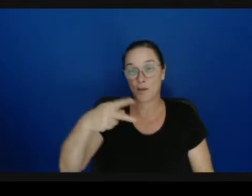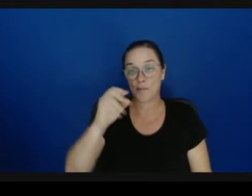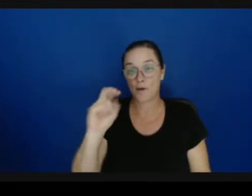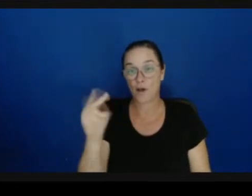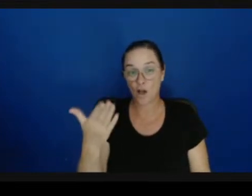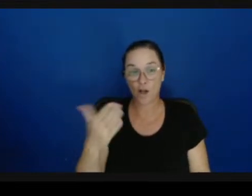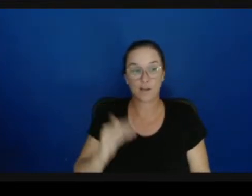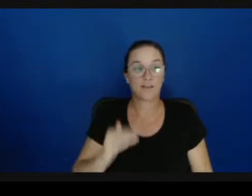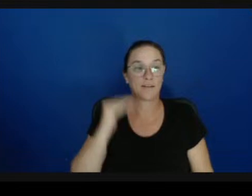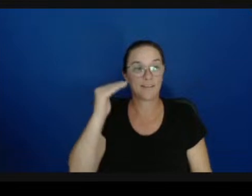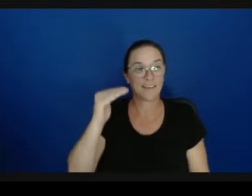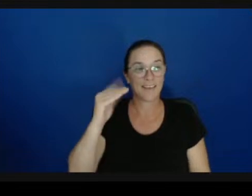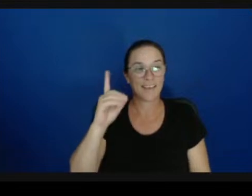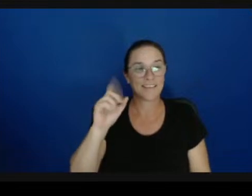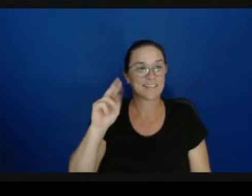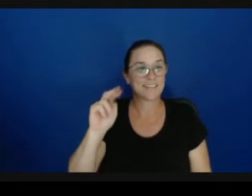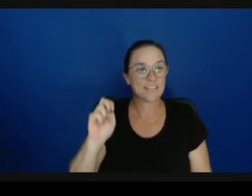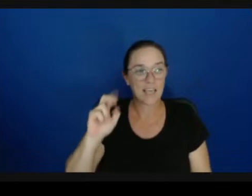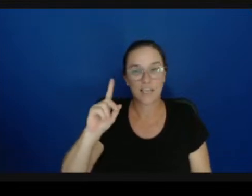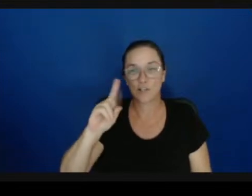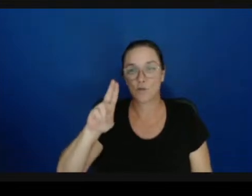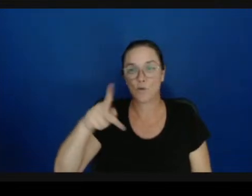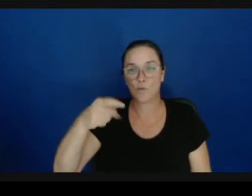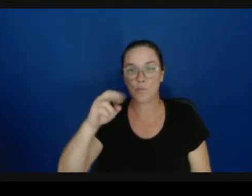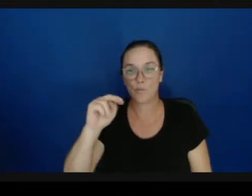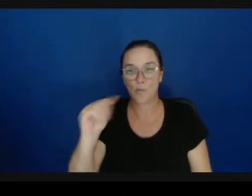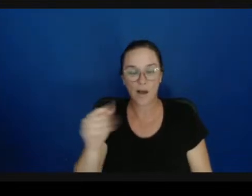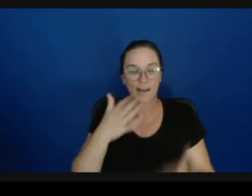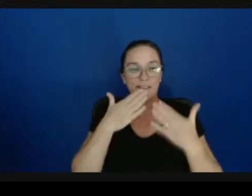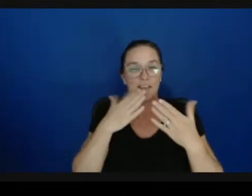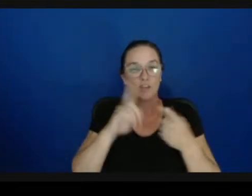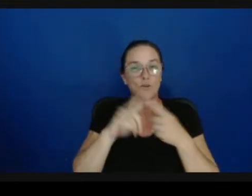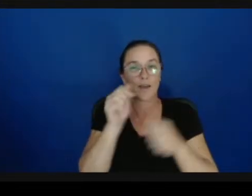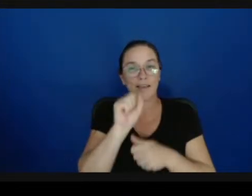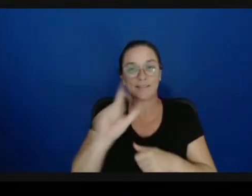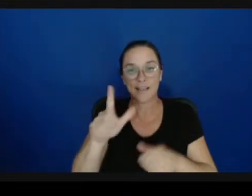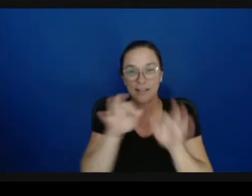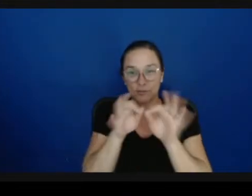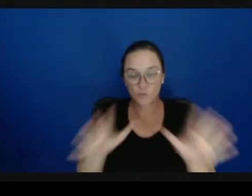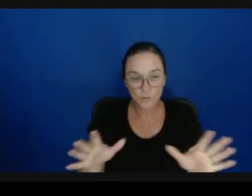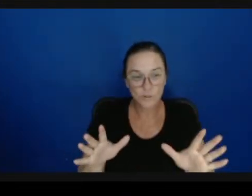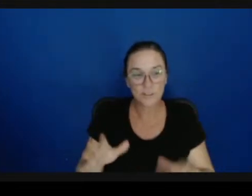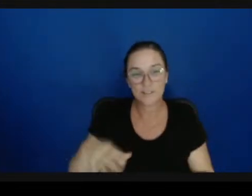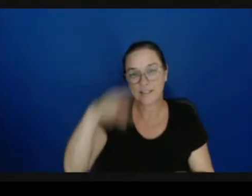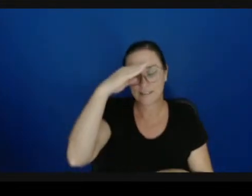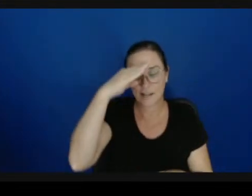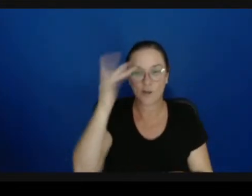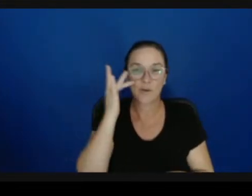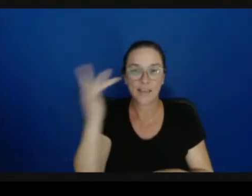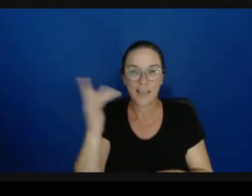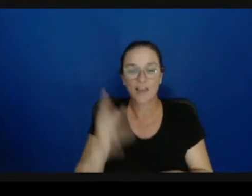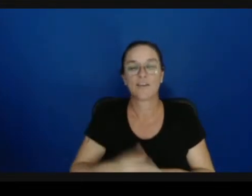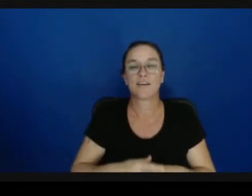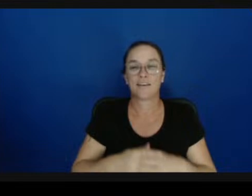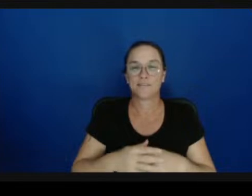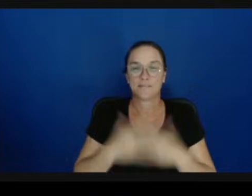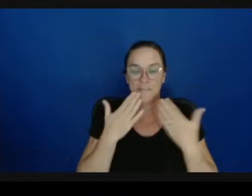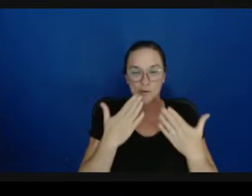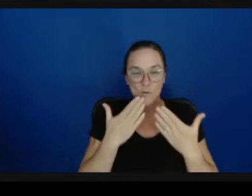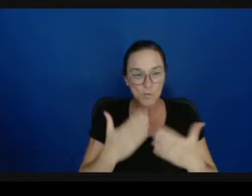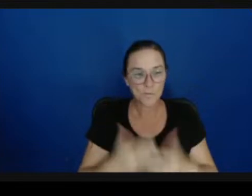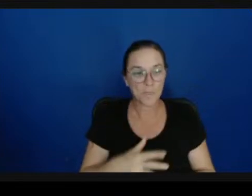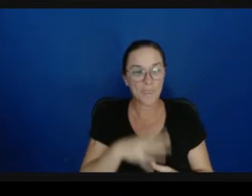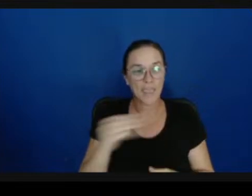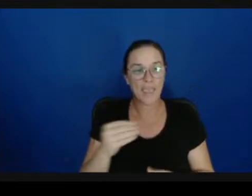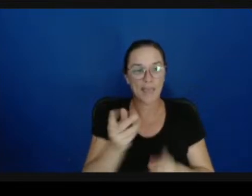me is Mr. Dan DuPont. Mahalo to our ASL interpreters, Daniel and Carrie Kaufman, as always, and